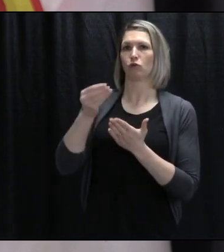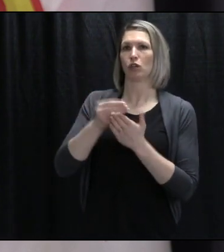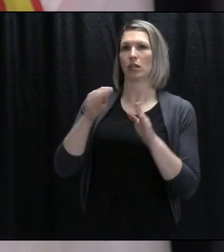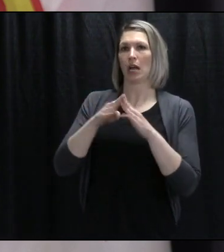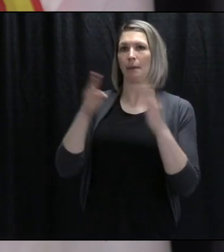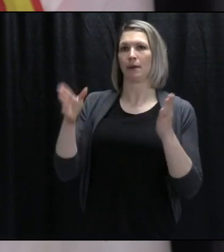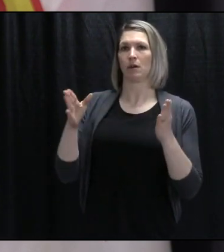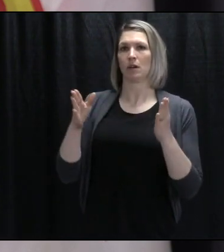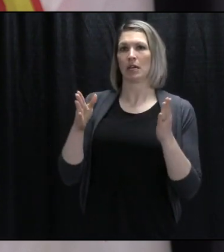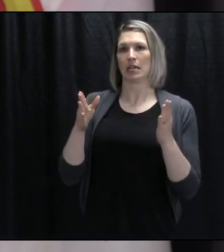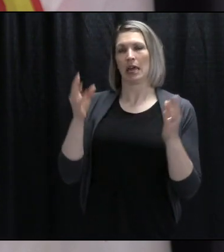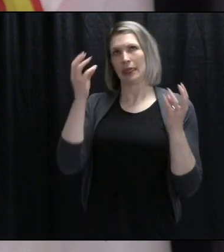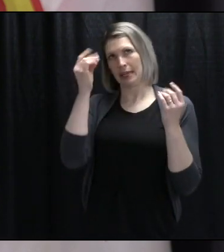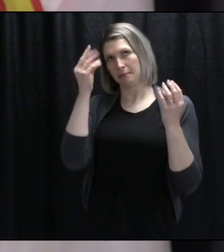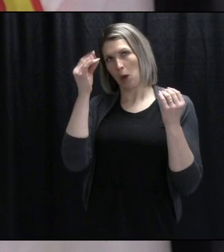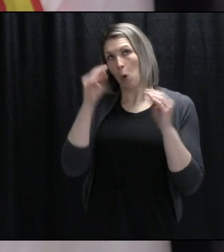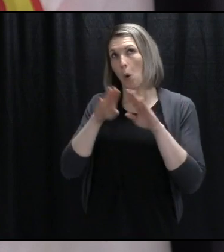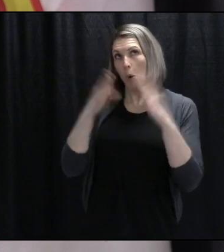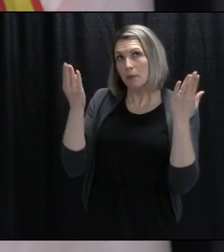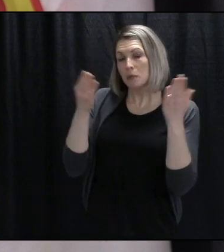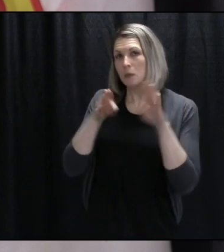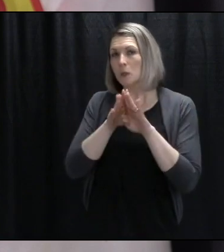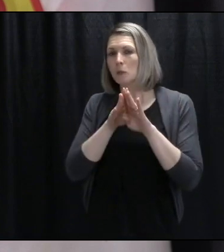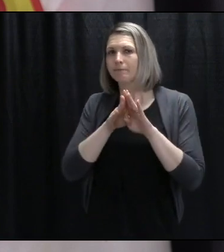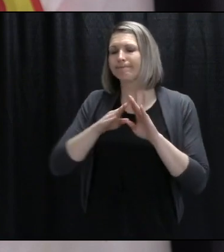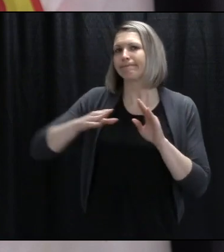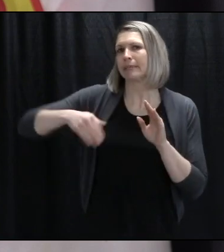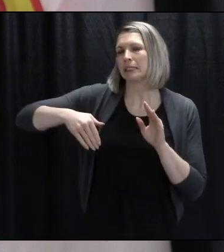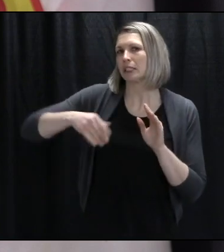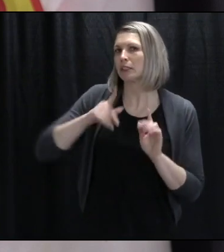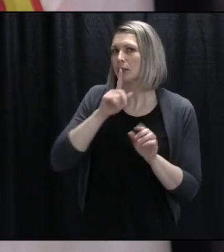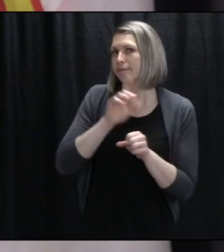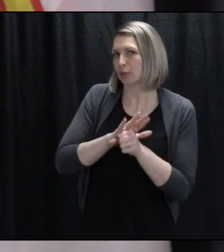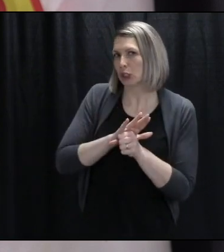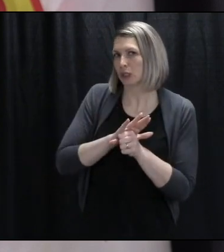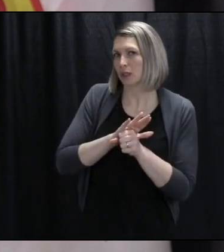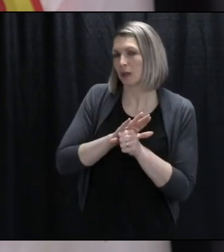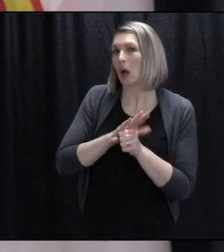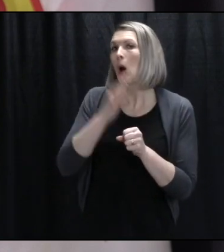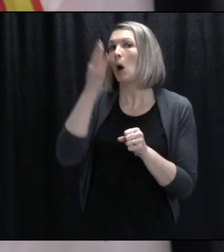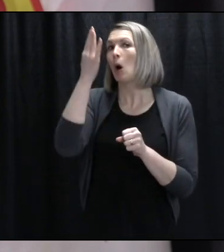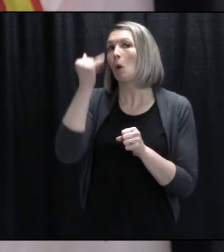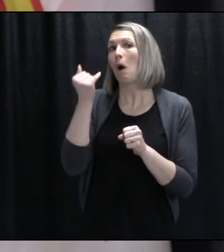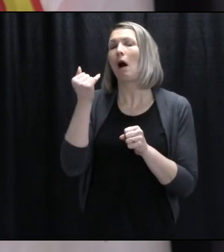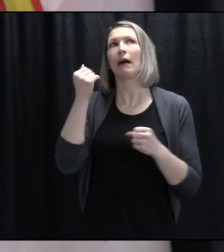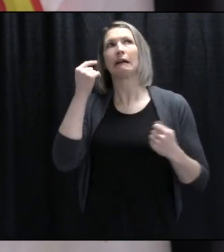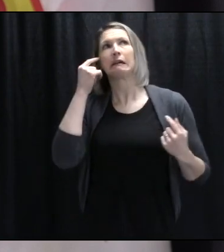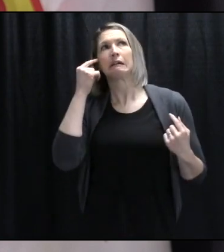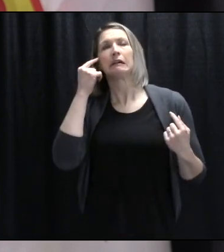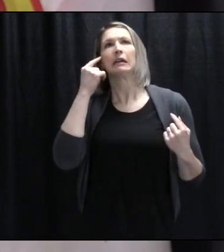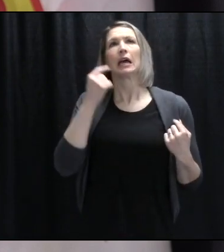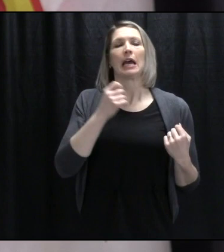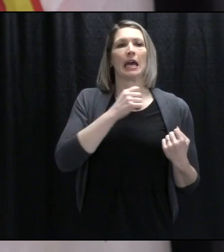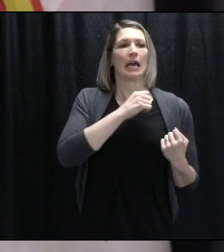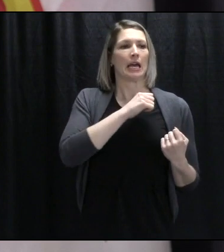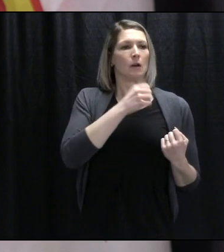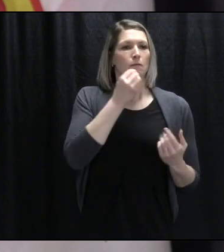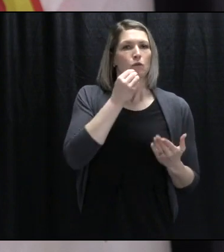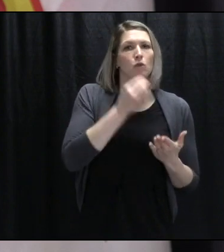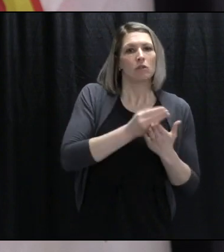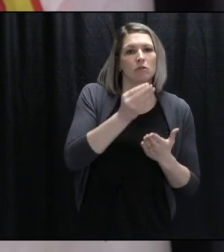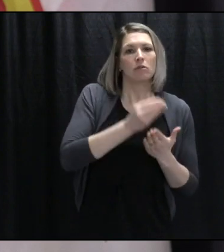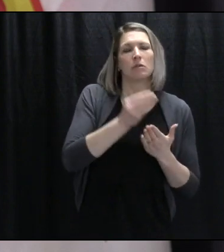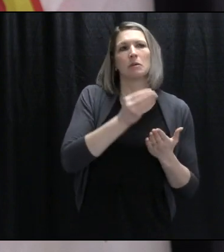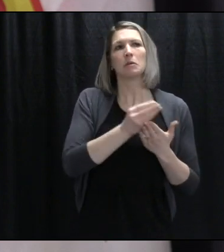is about maintaining physical distancing and giving customers and the operators the opportunity for the customers that would be in your